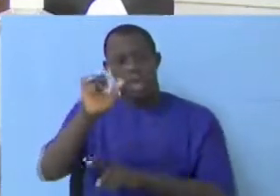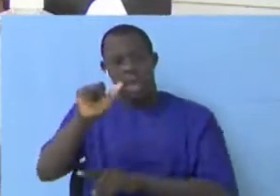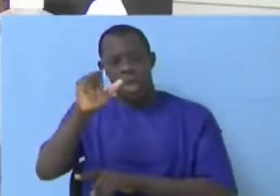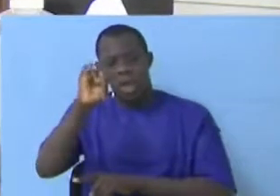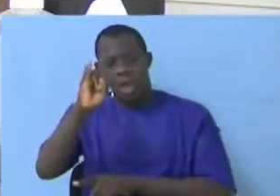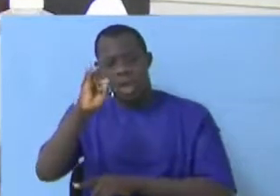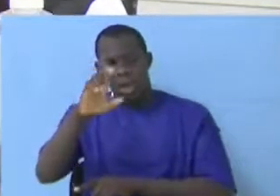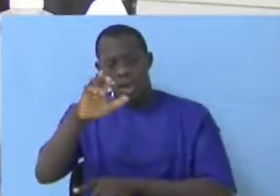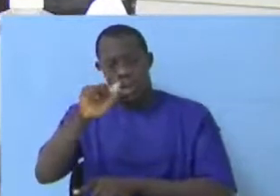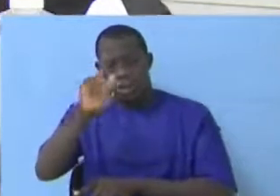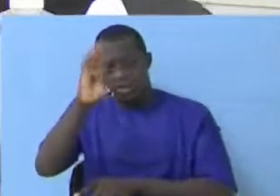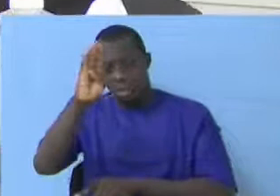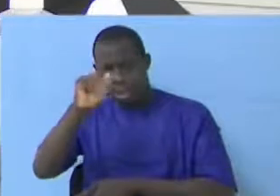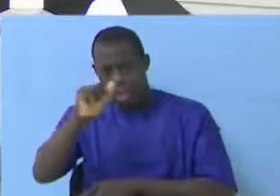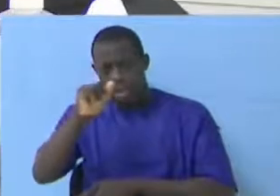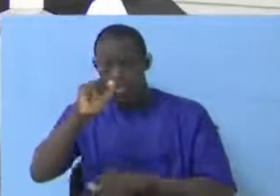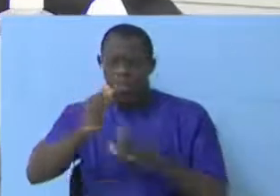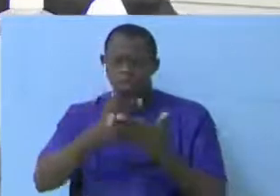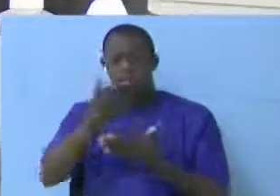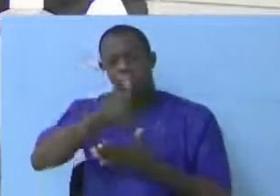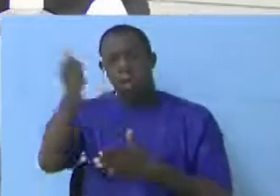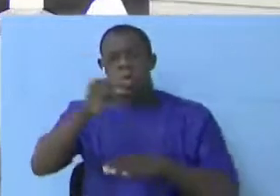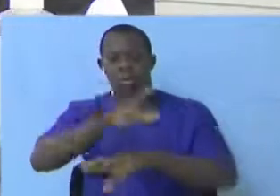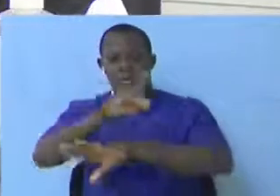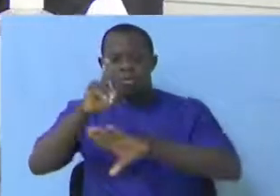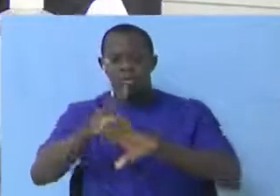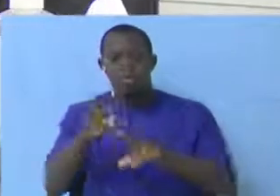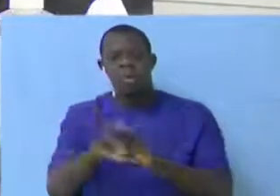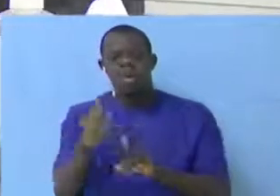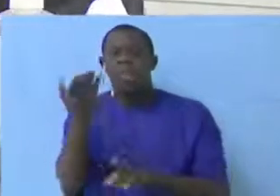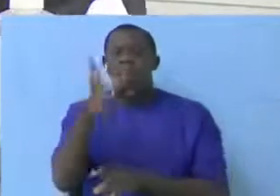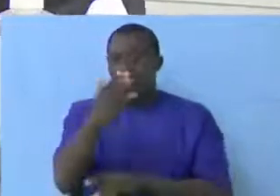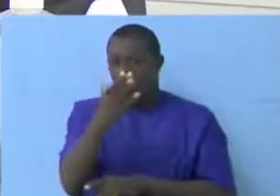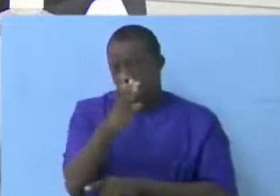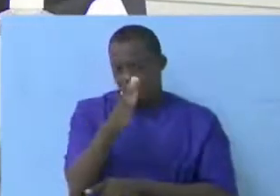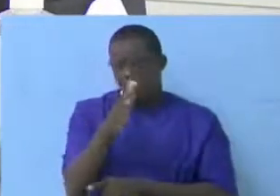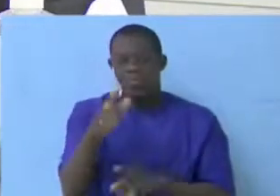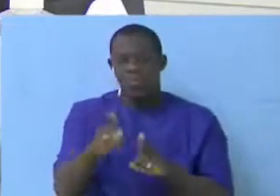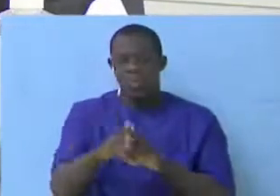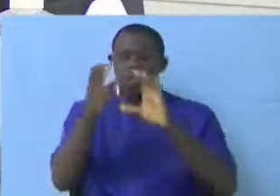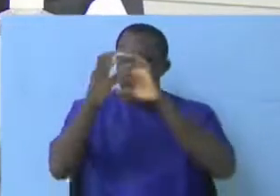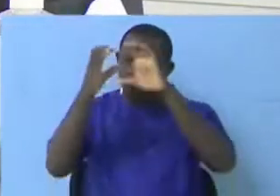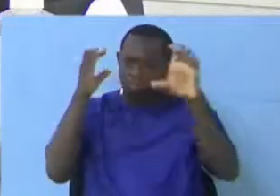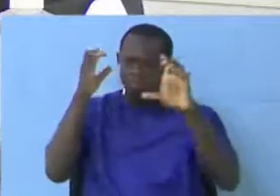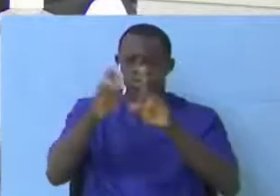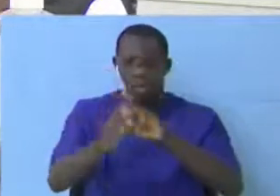So probably the boss must have passed and dropped them in these bits. So I